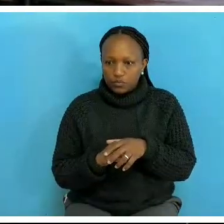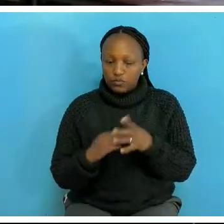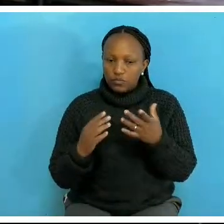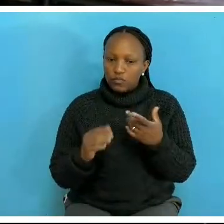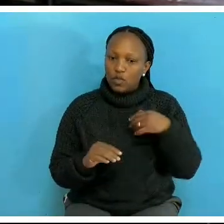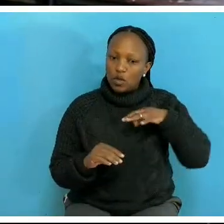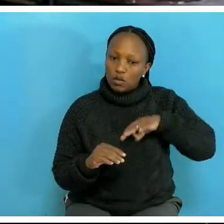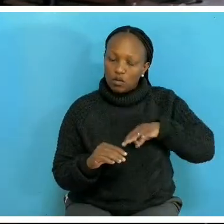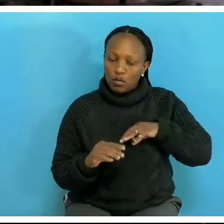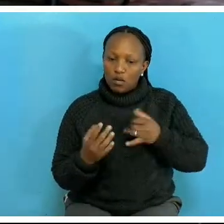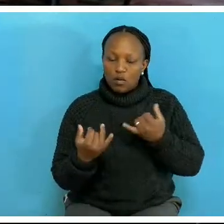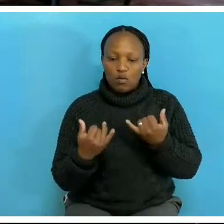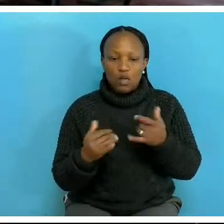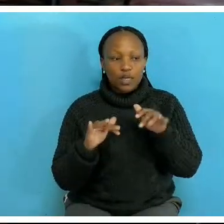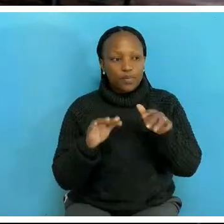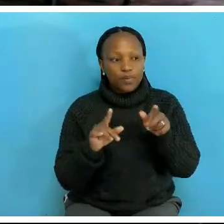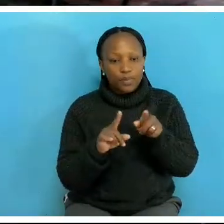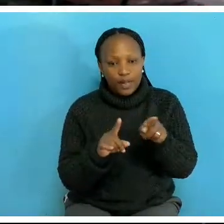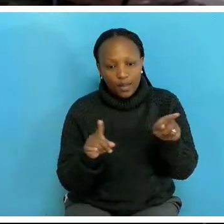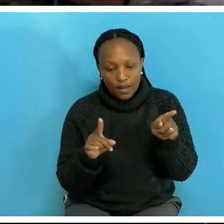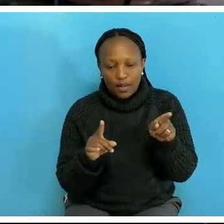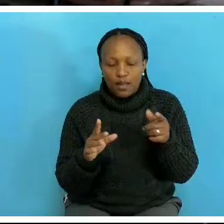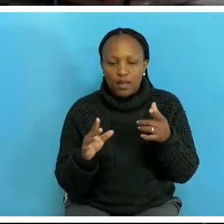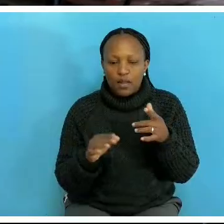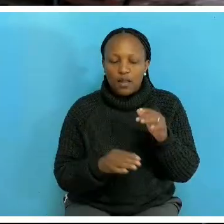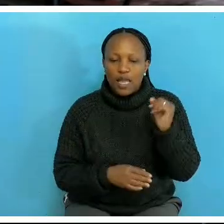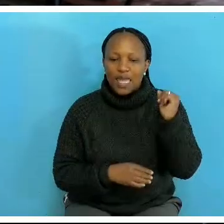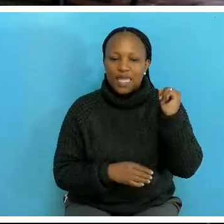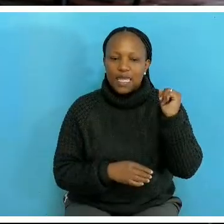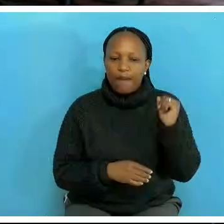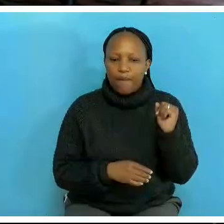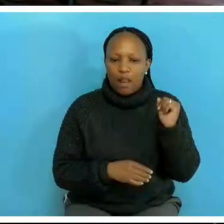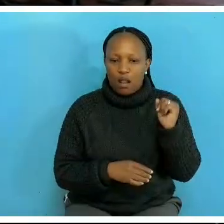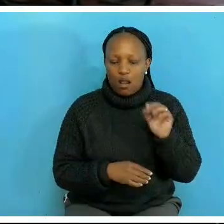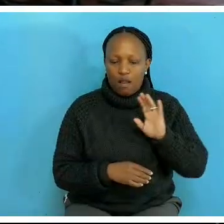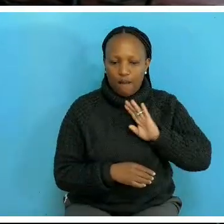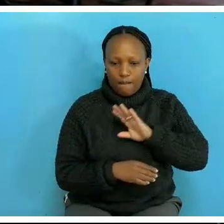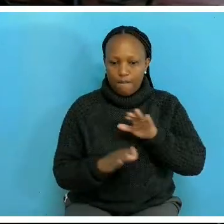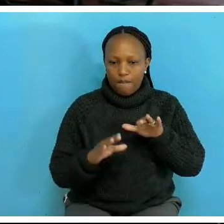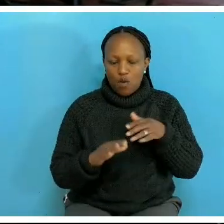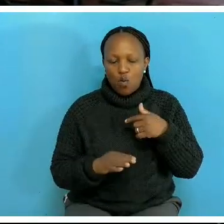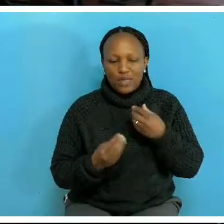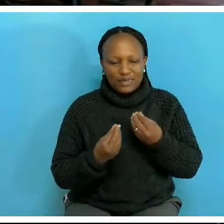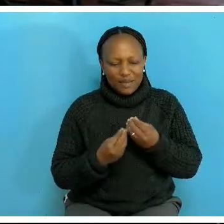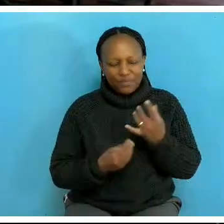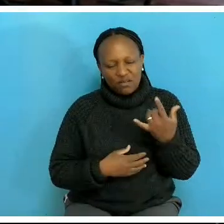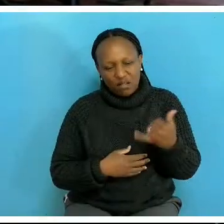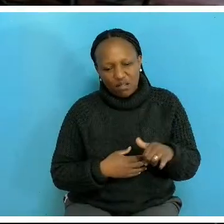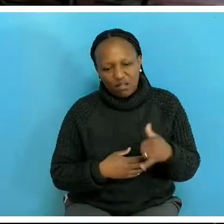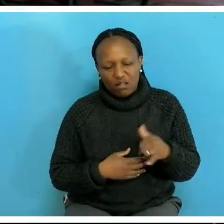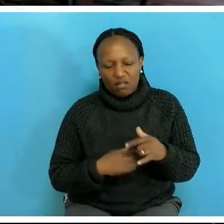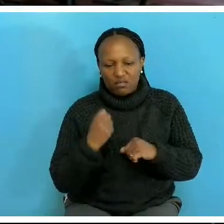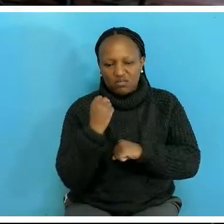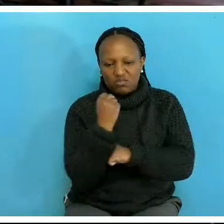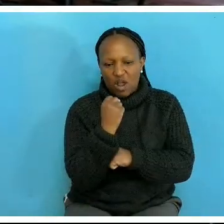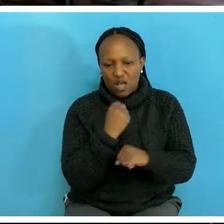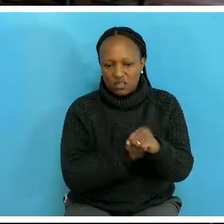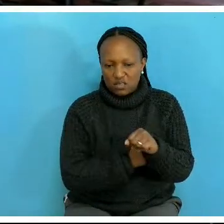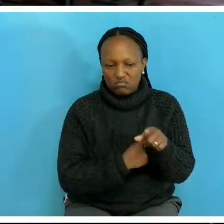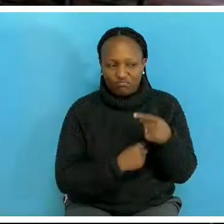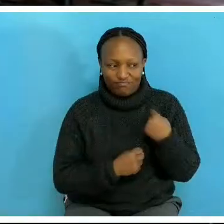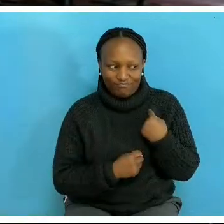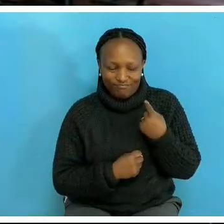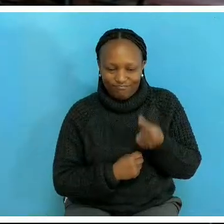we are getting as the people. I'm talking about a gambling board because there is something painful about it, structurally, as it is till